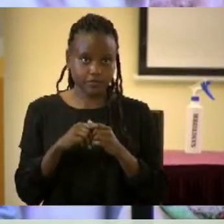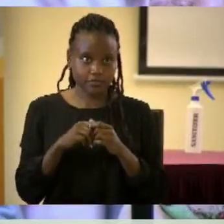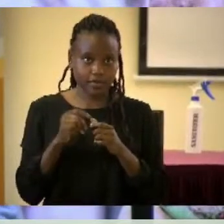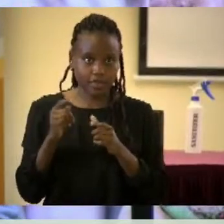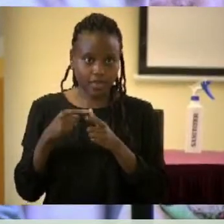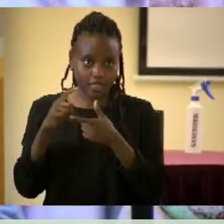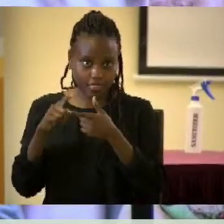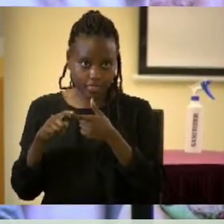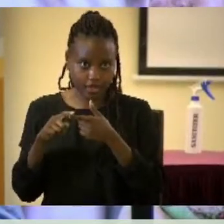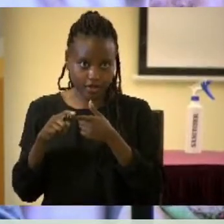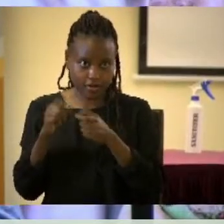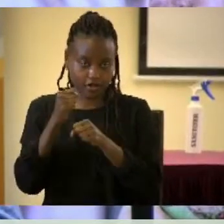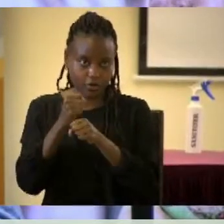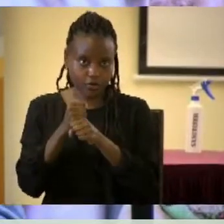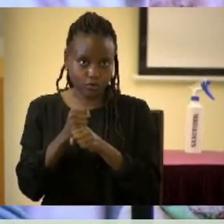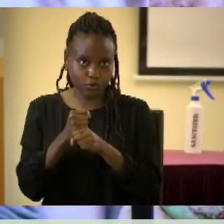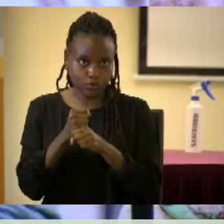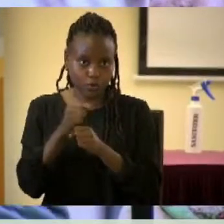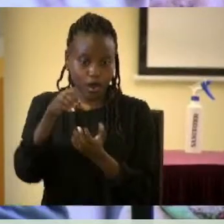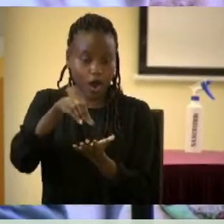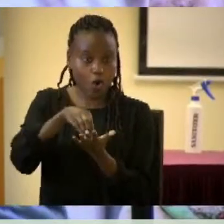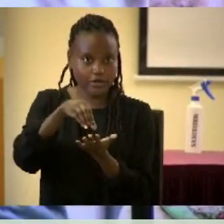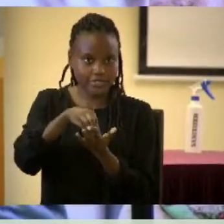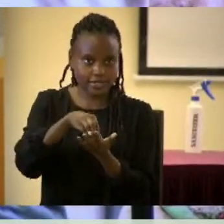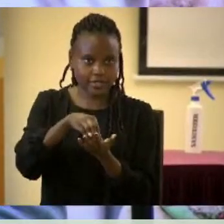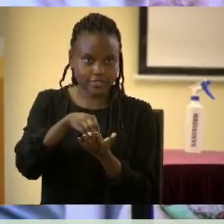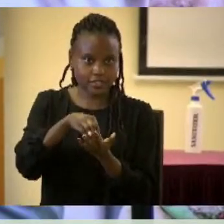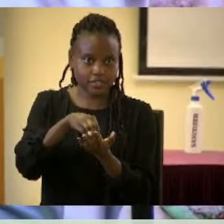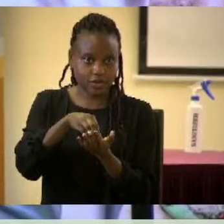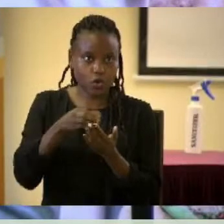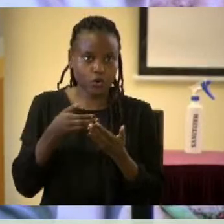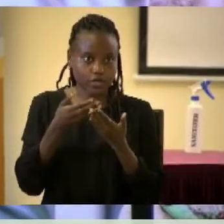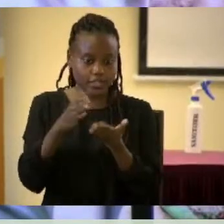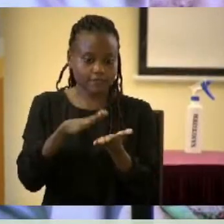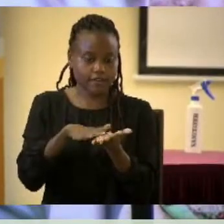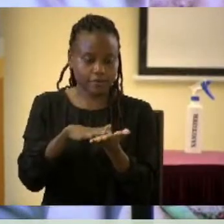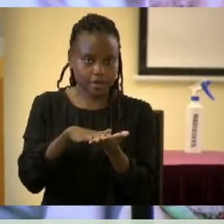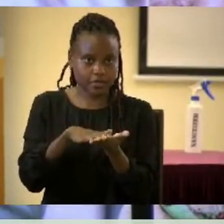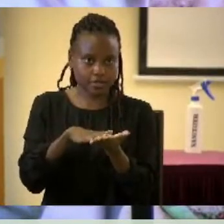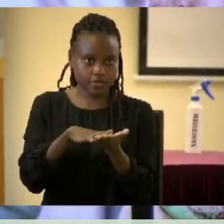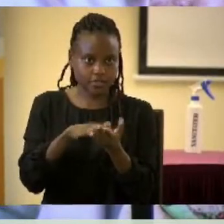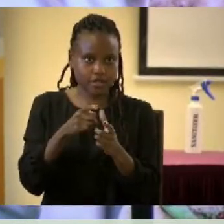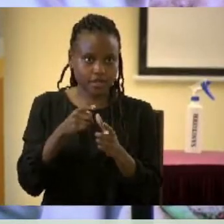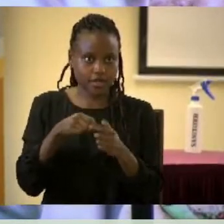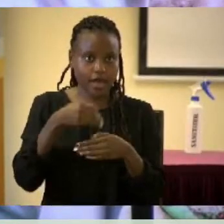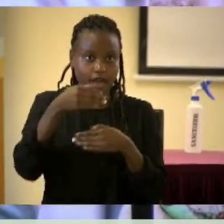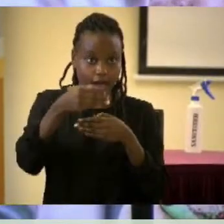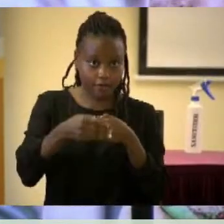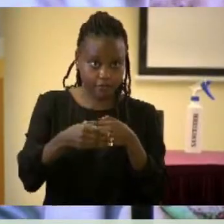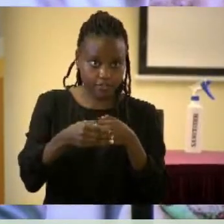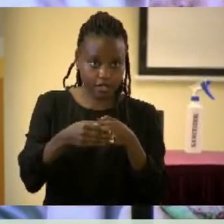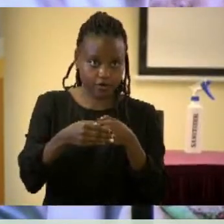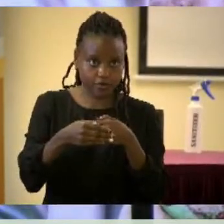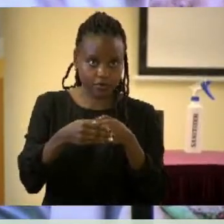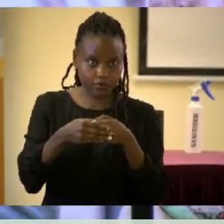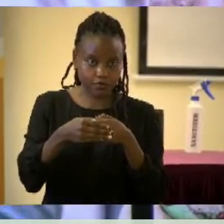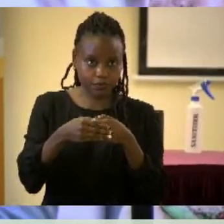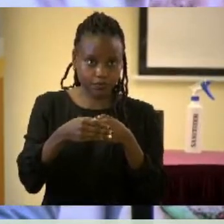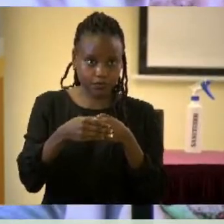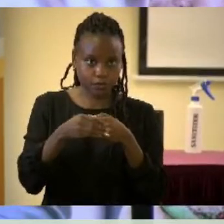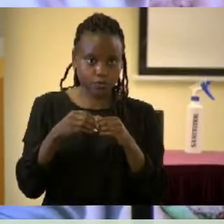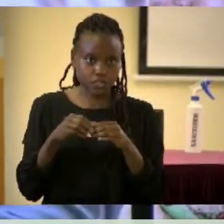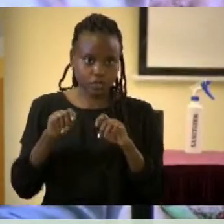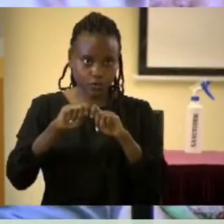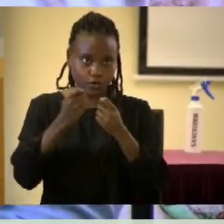can also do her context setting or give her remarks, and thereafter we shall go for a